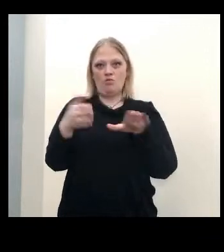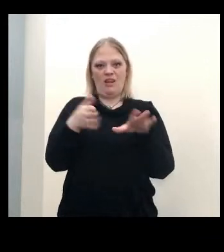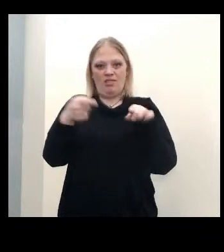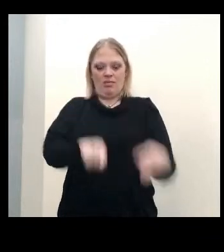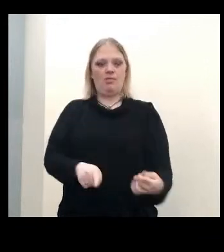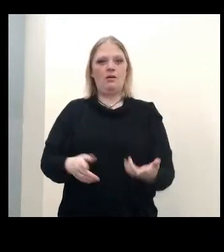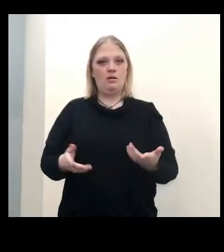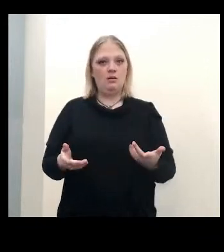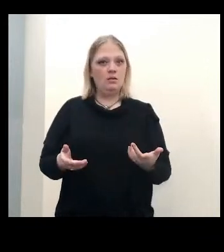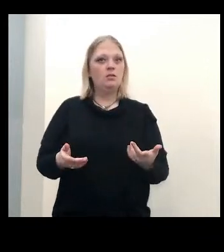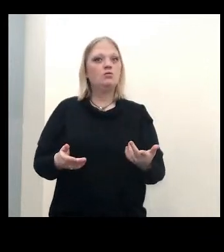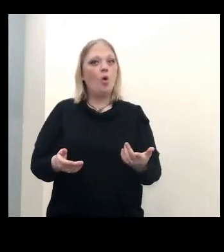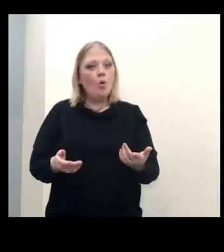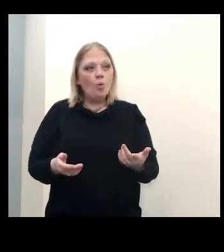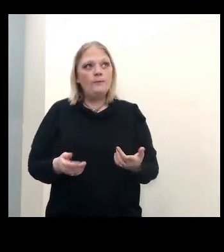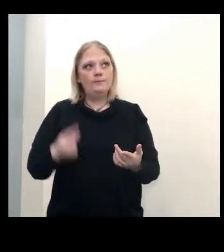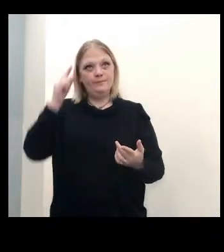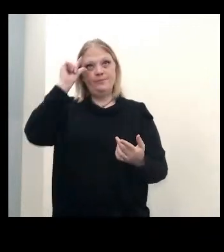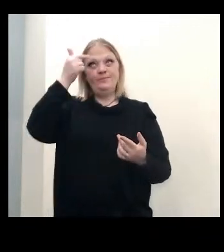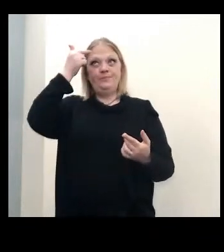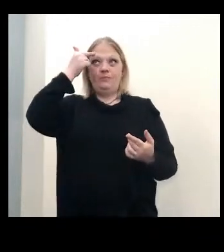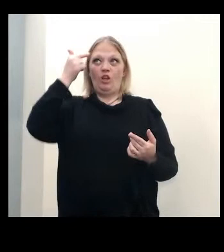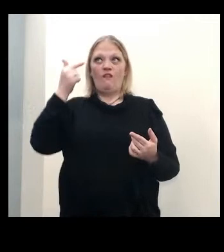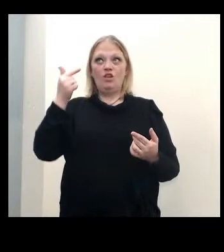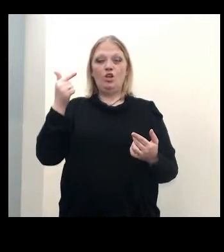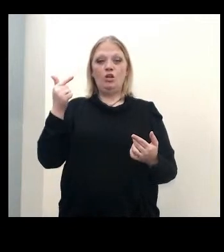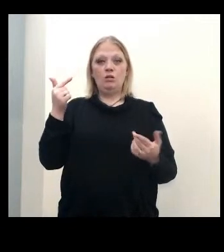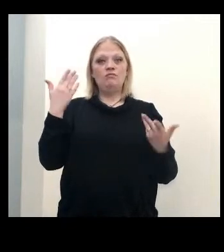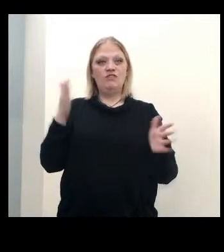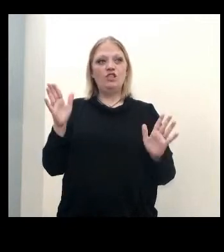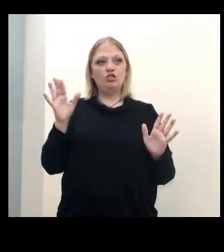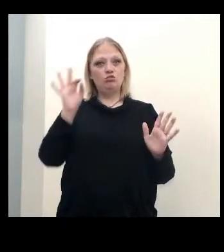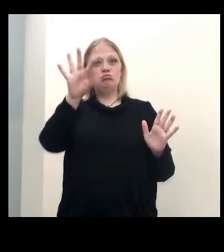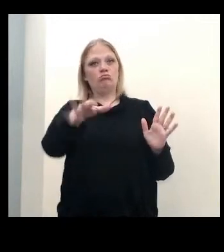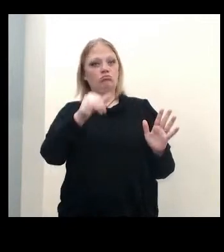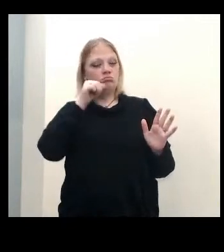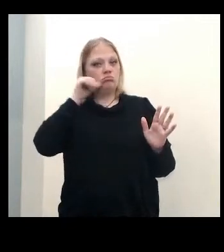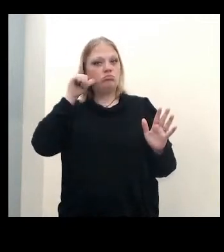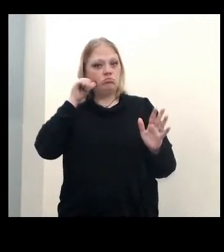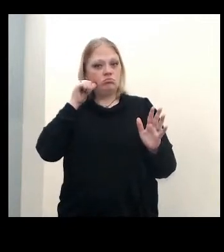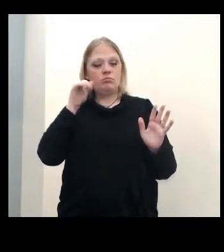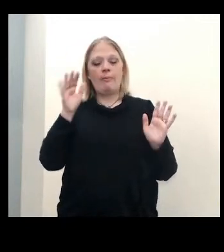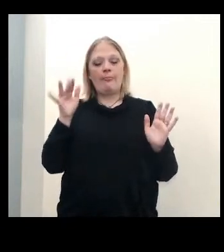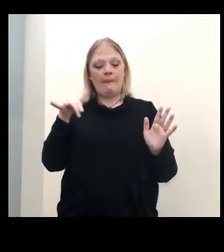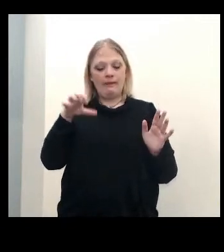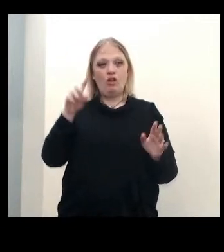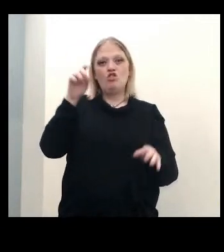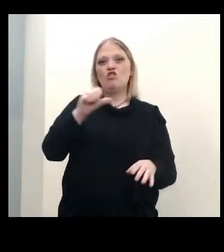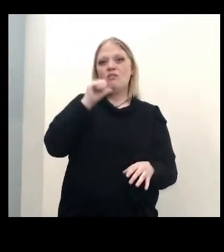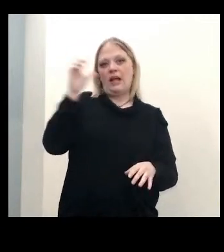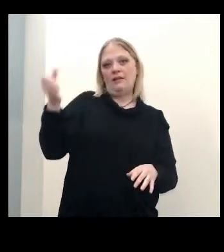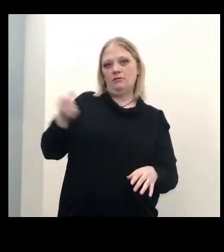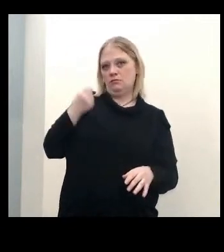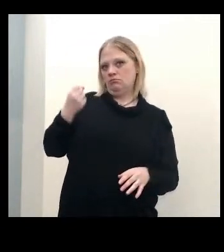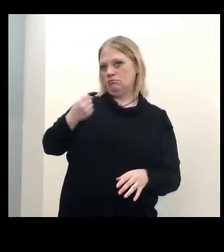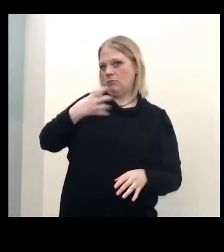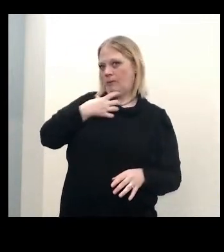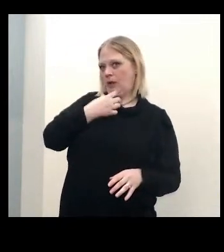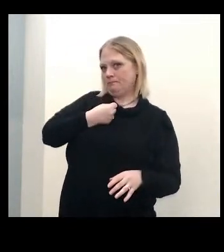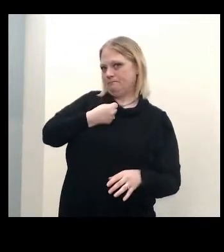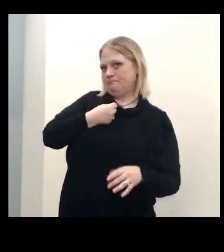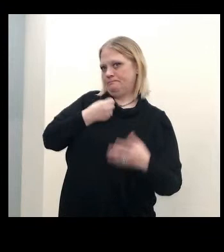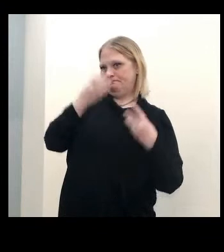So I think the governor addressed it yesterday by noting that they should not have withheld the data. They should have provided more